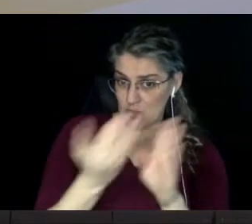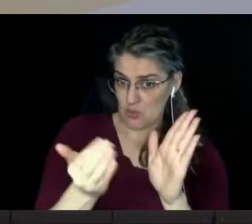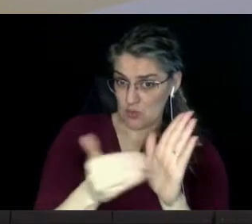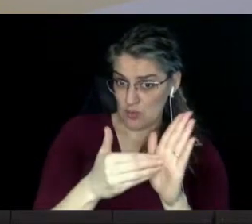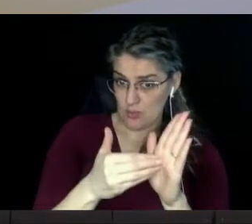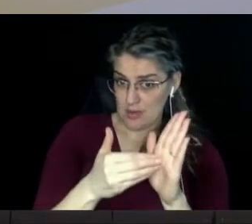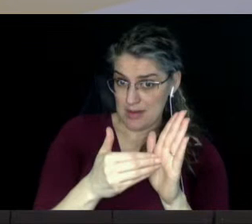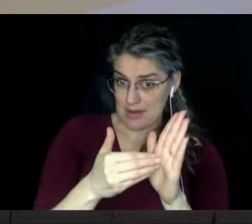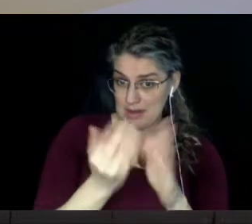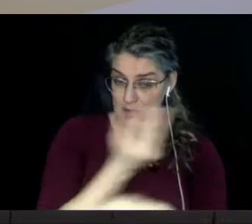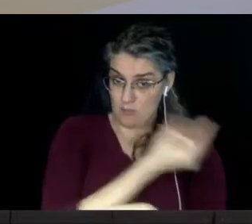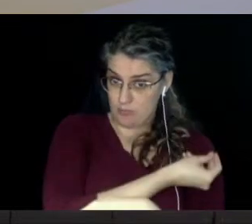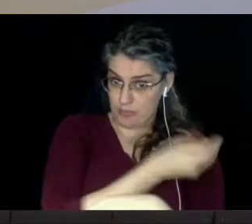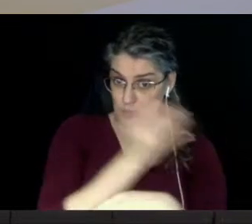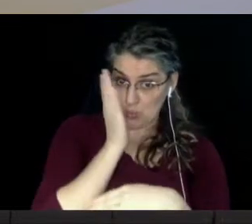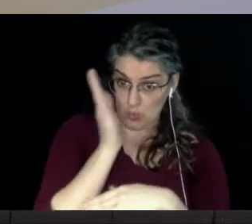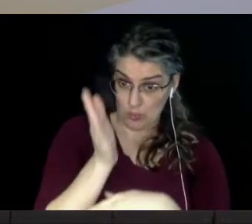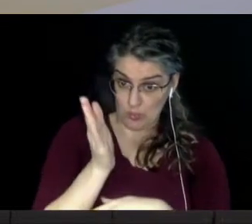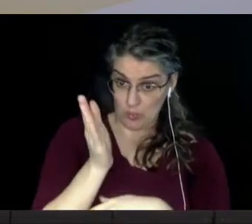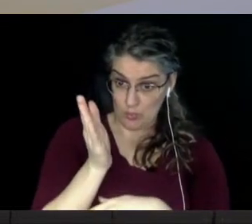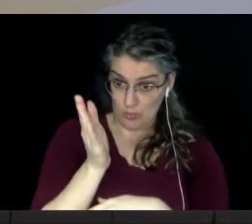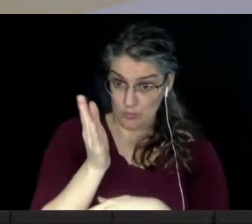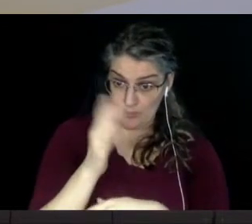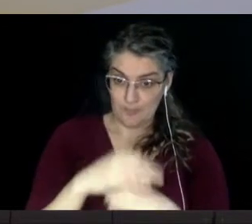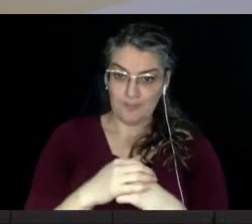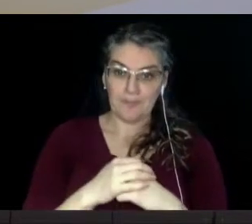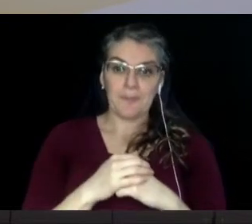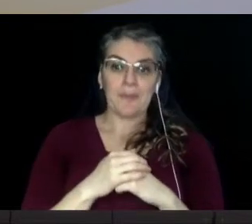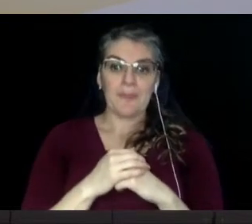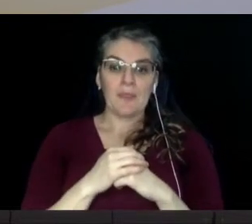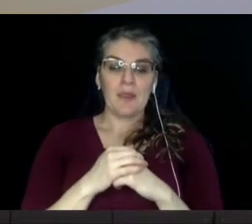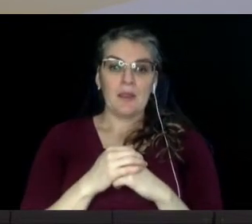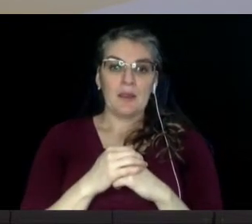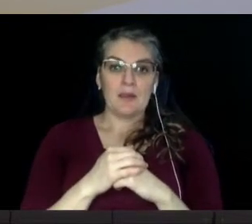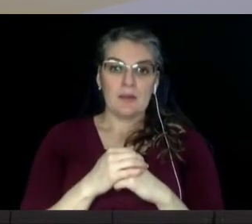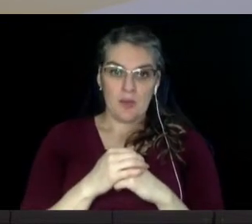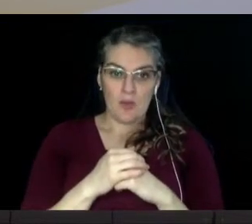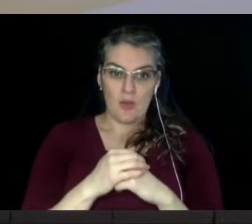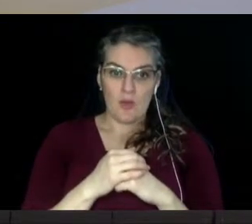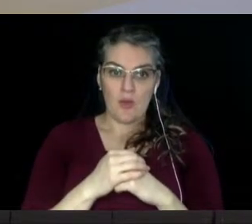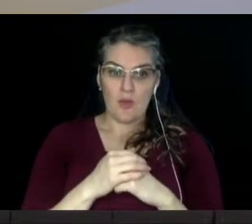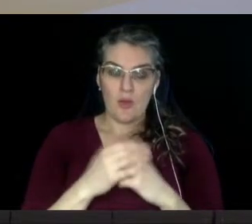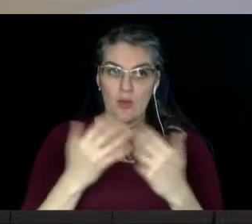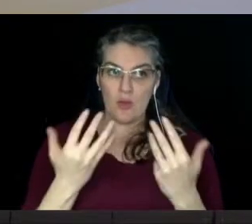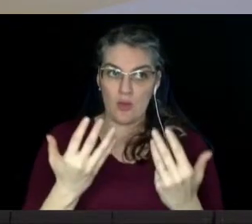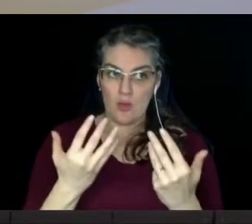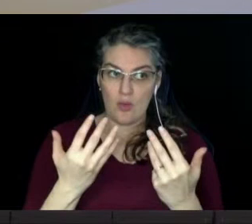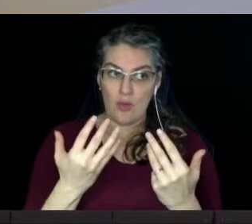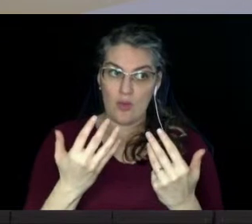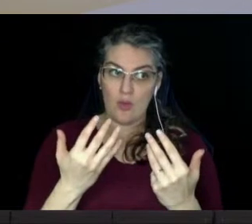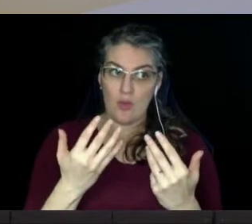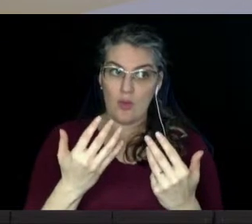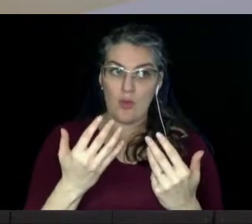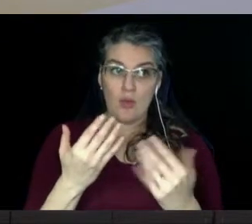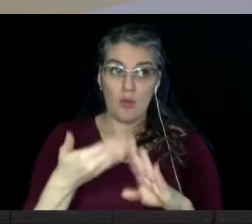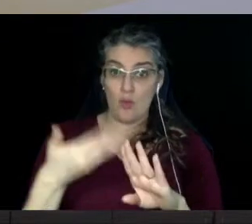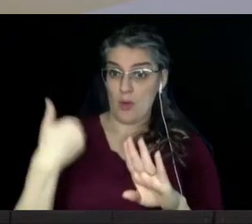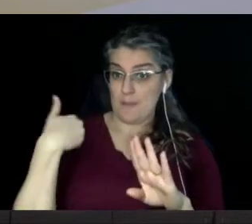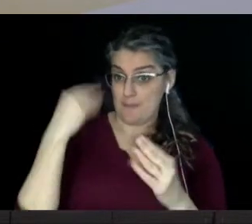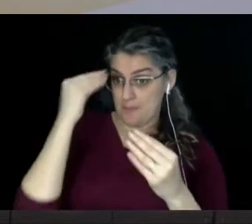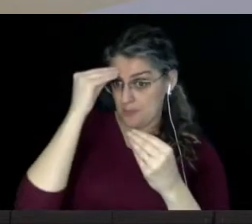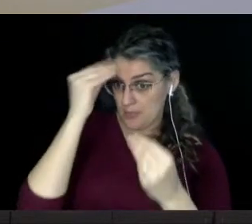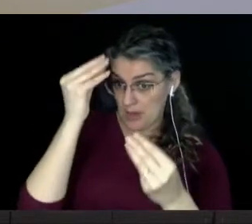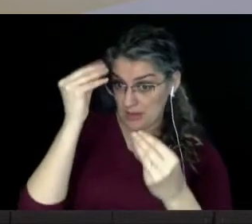Islanders. Is there, judging by, or I guess in connection with previous information and concerns